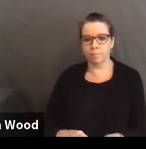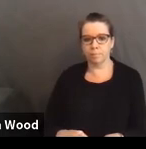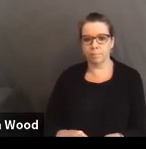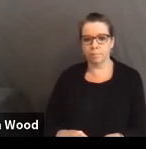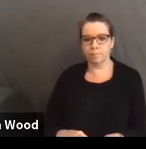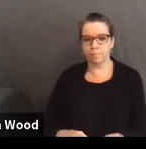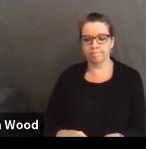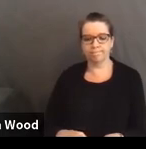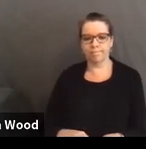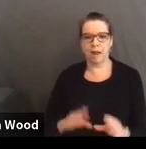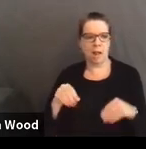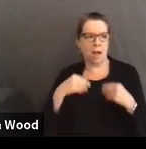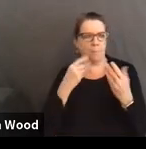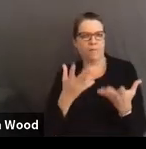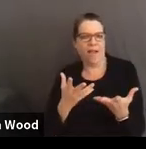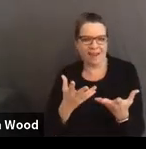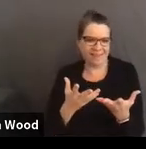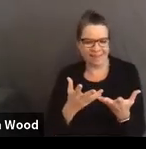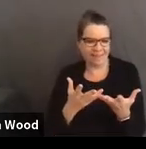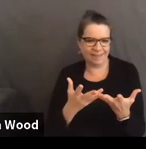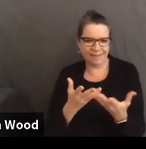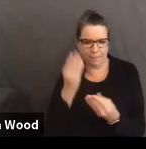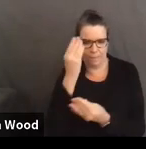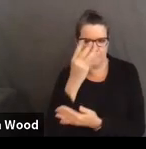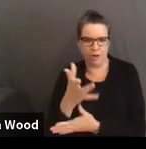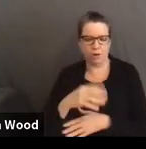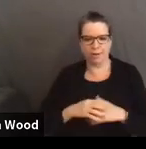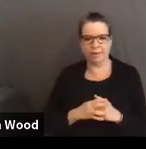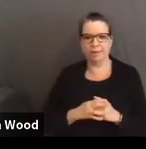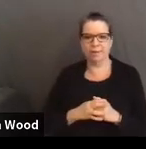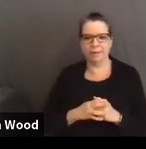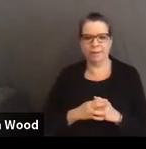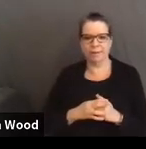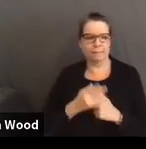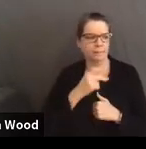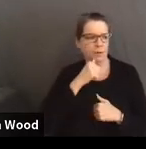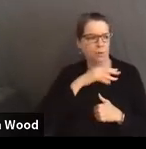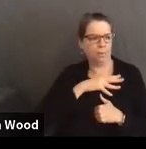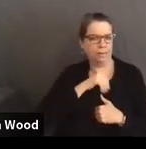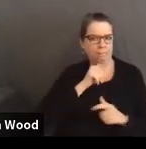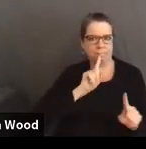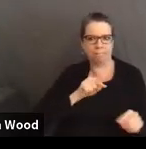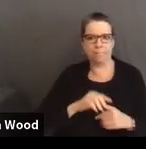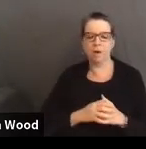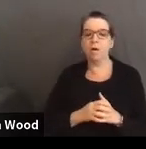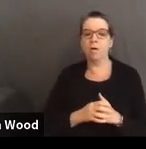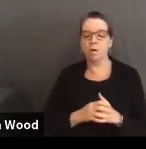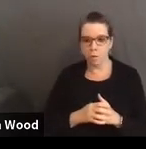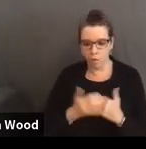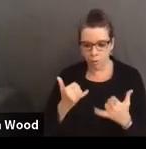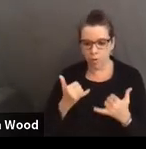And I guess I'll provide color on that question, Melissa or Dana, but chime in if you have more. But we are